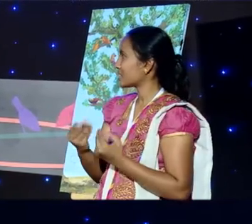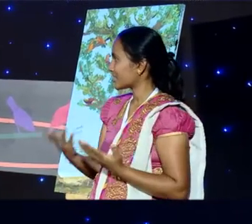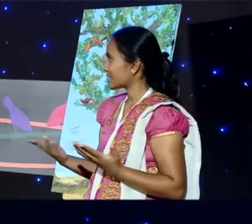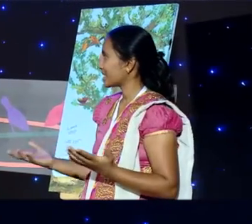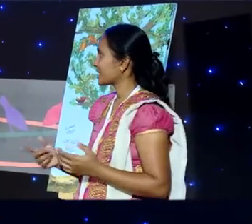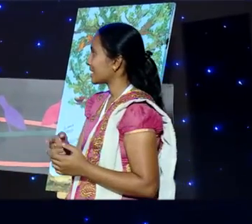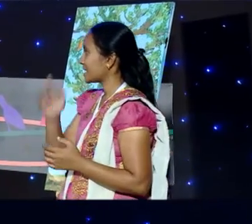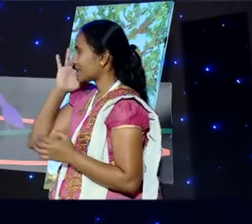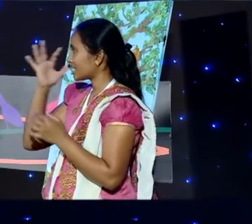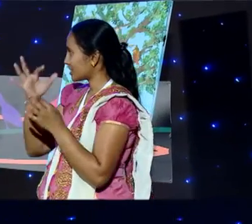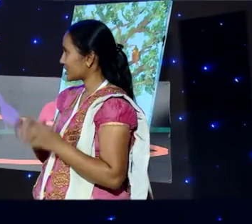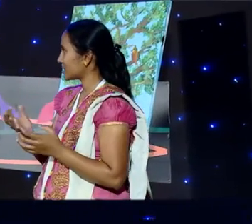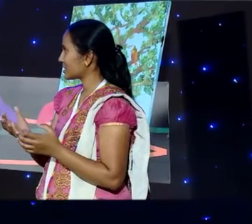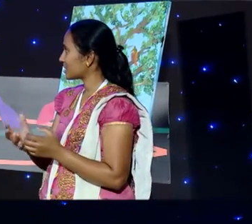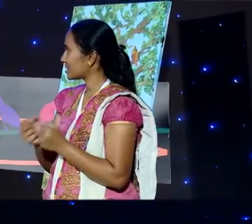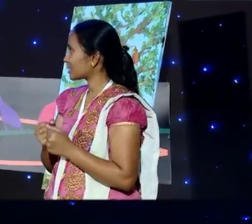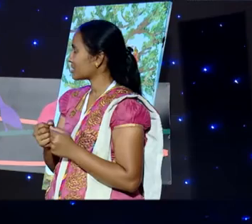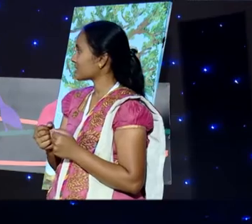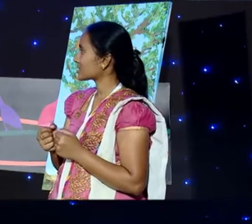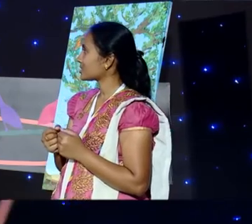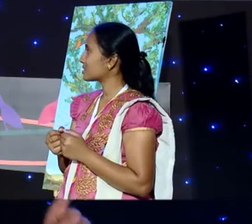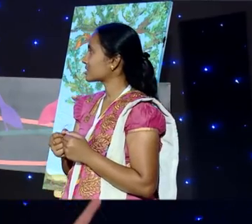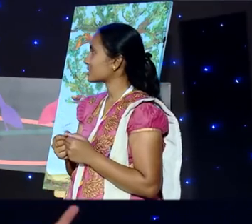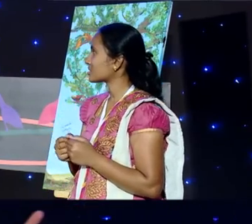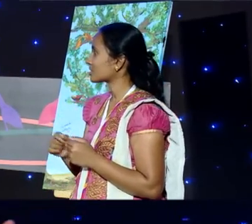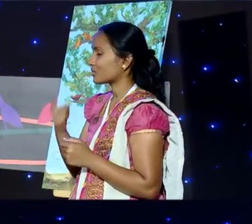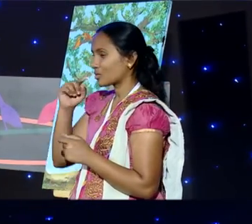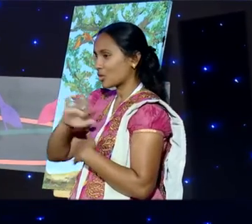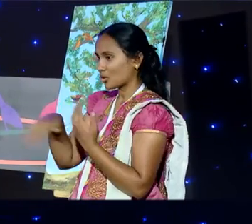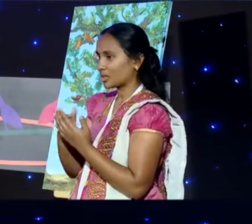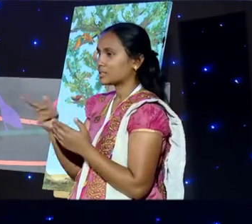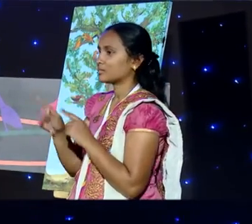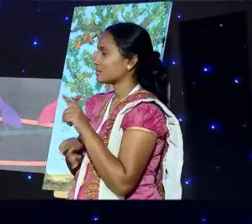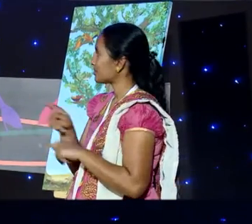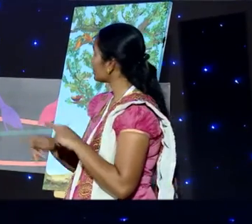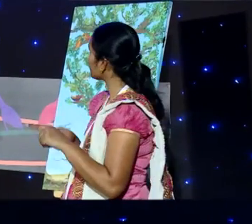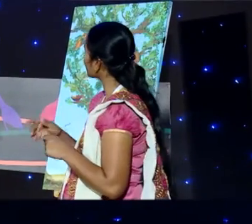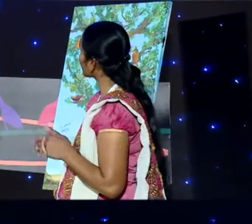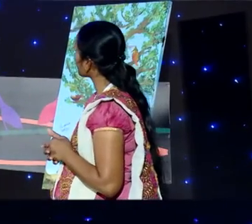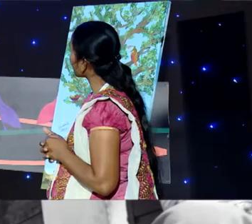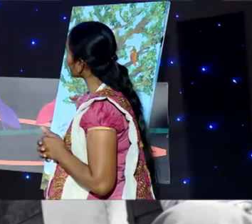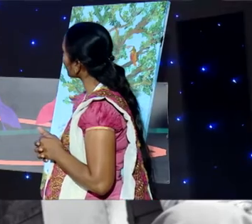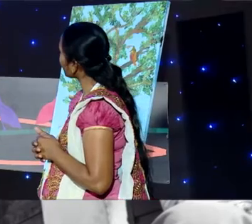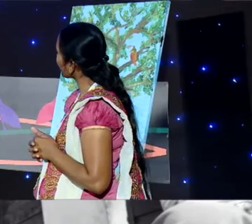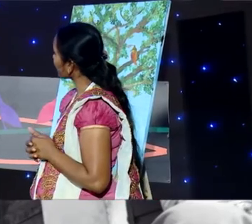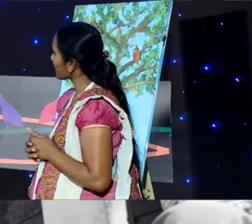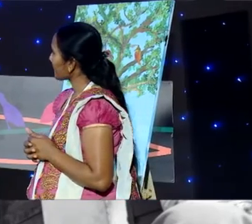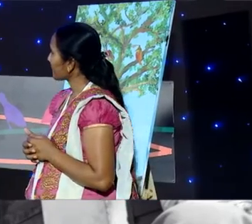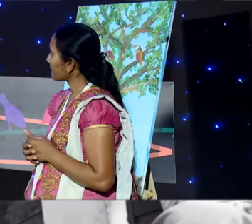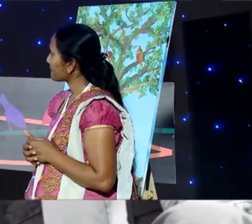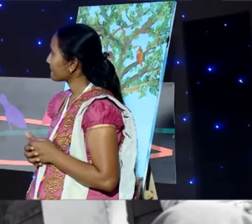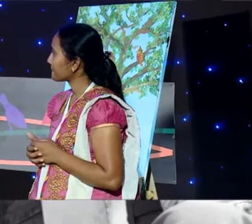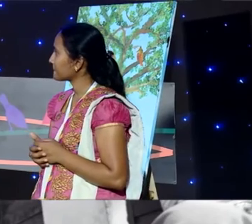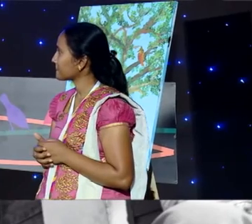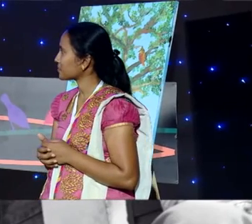he decides to take these tulsi plants to all these people. And he would put a little incense, he would pray. He loved to